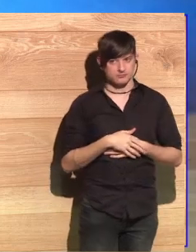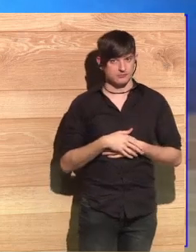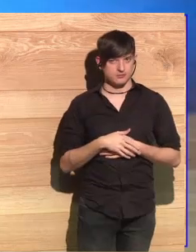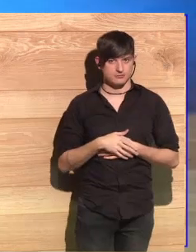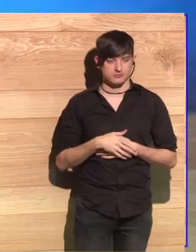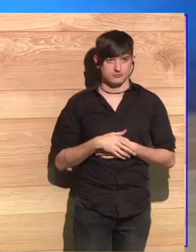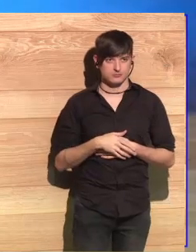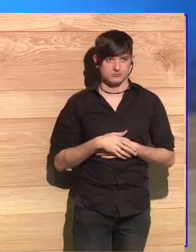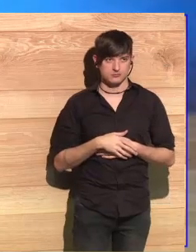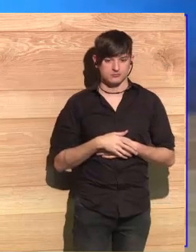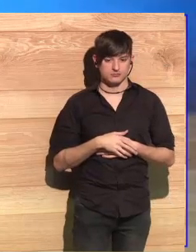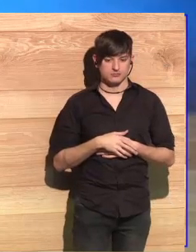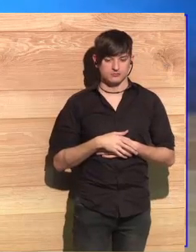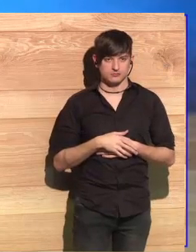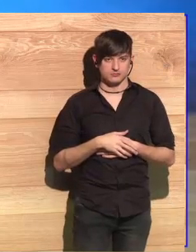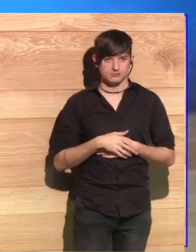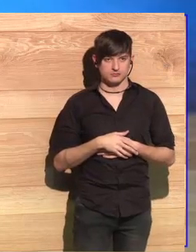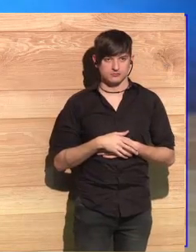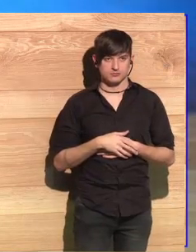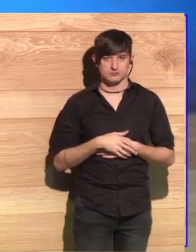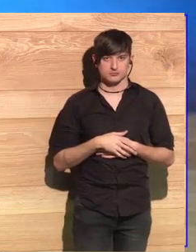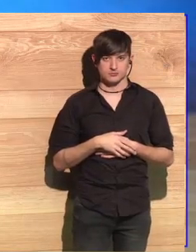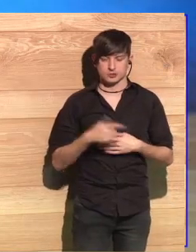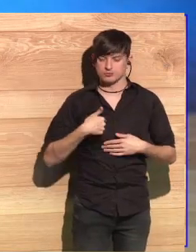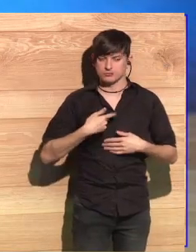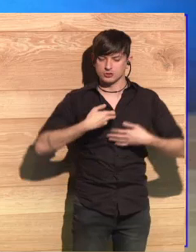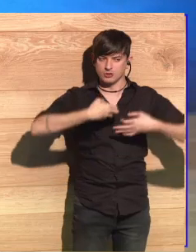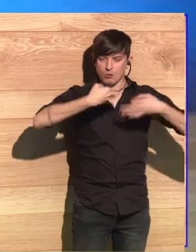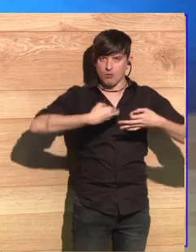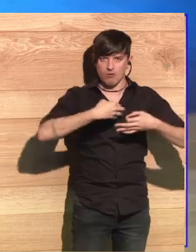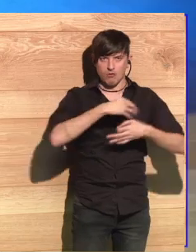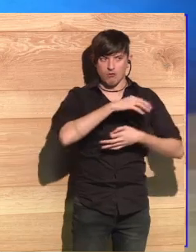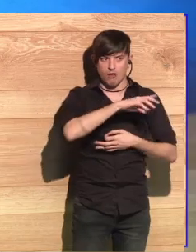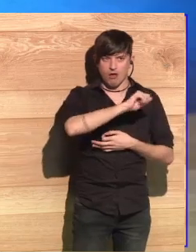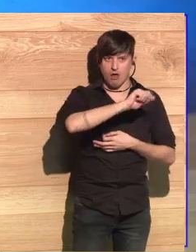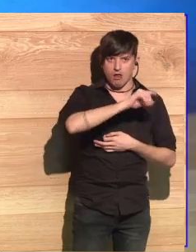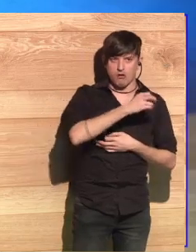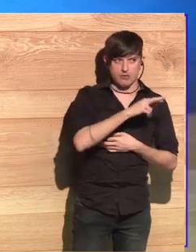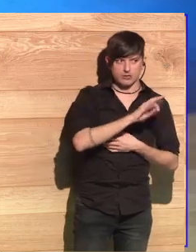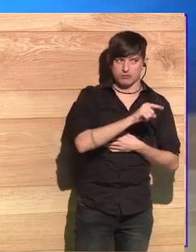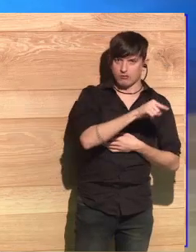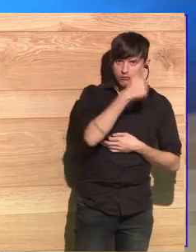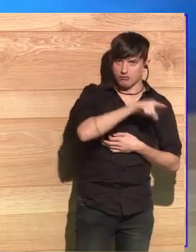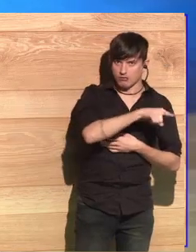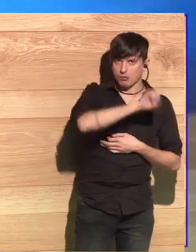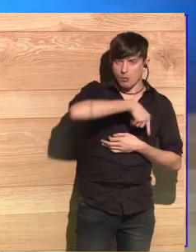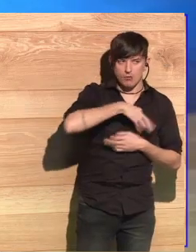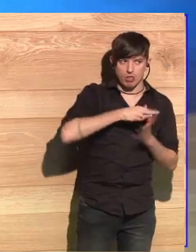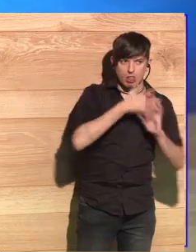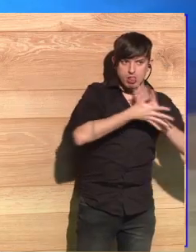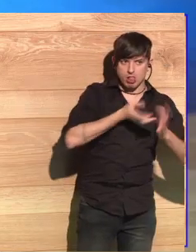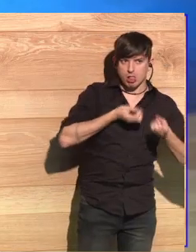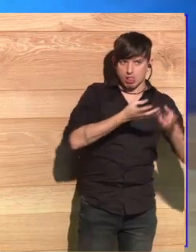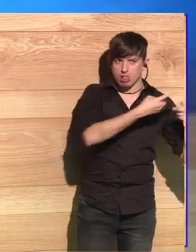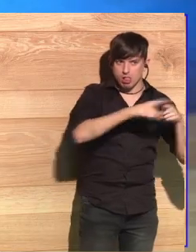There are problems. I'm sure Alberto can speak to this too, but the one thing about cocaine is that it's